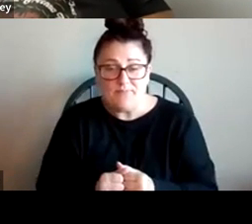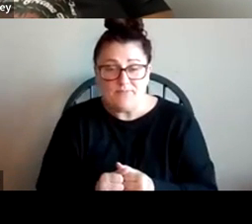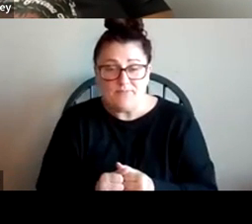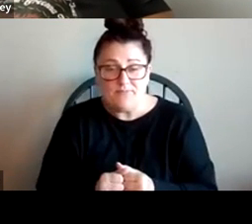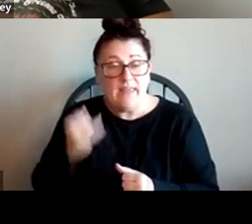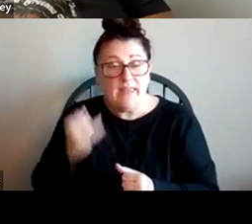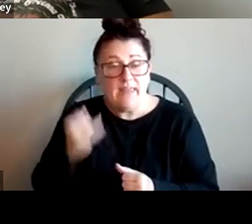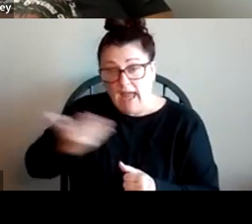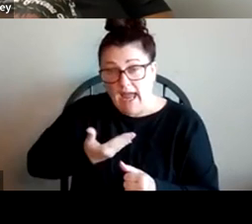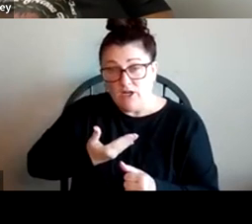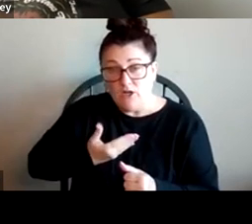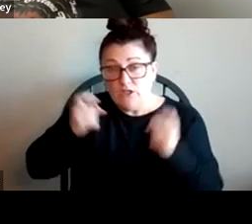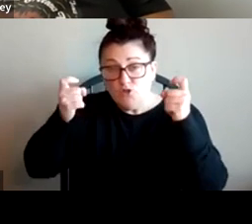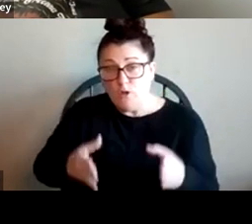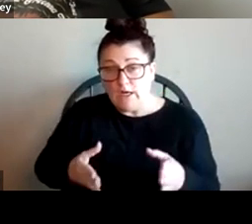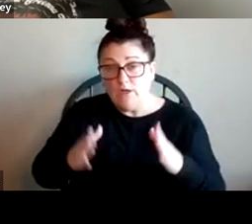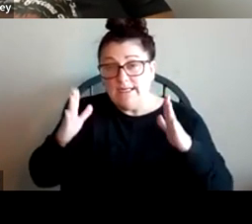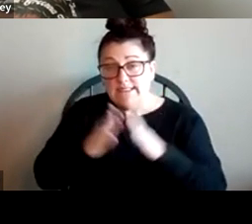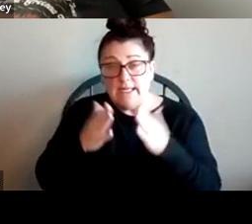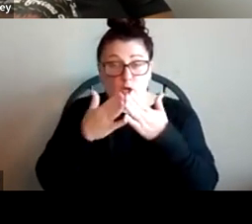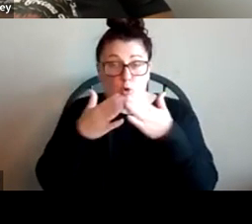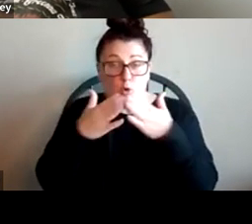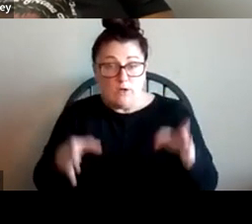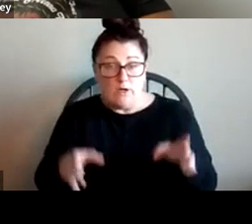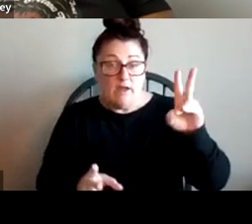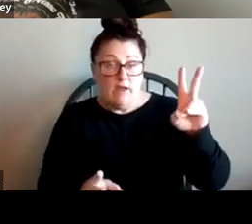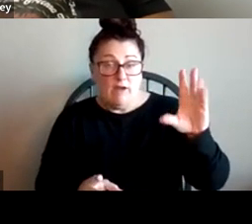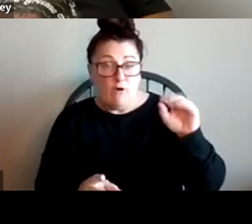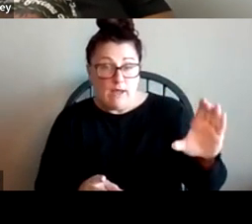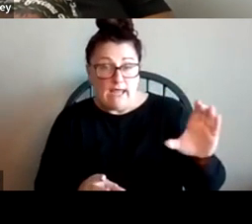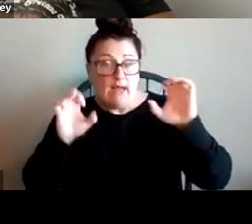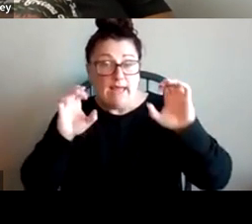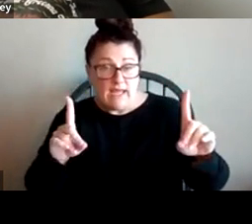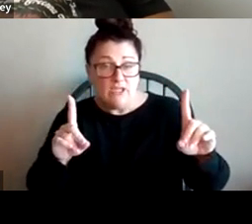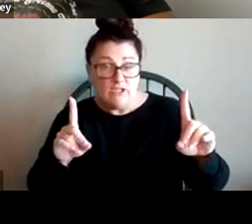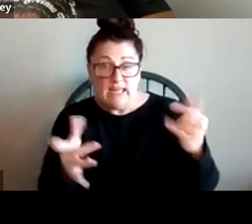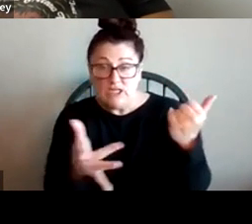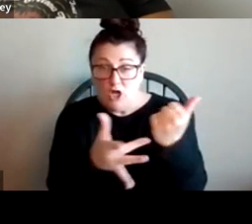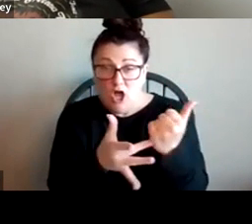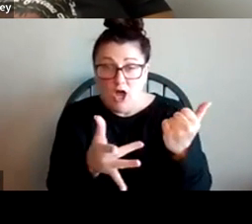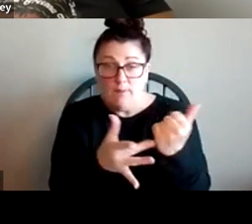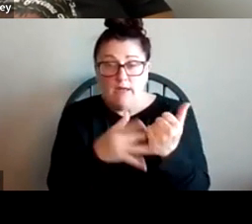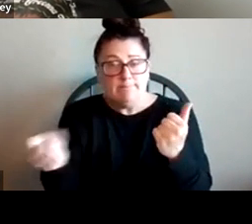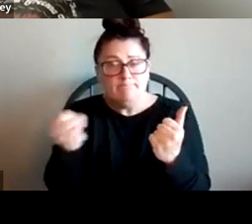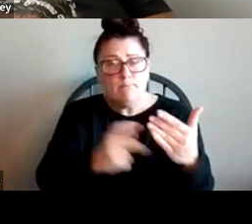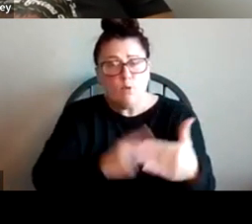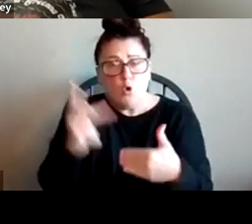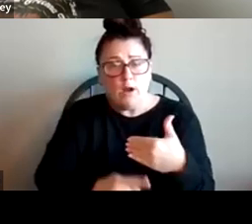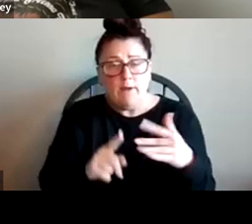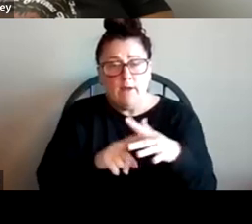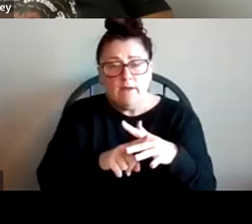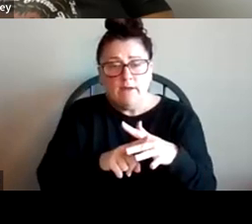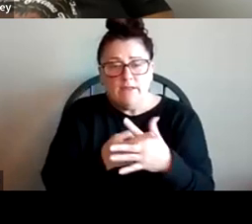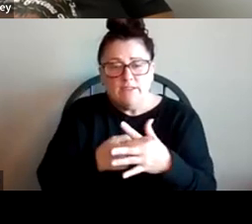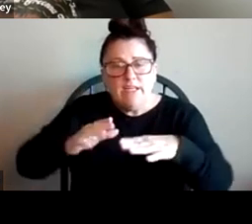a director, a citywide director for vocational education who would institute a program starting in grade, at